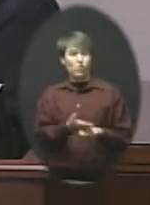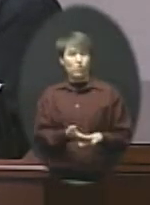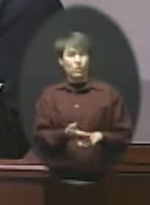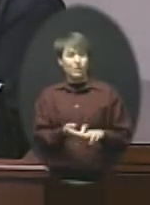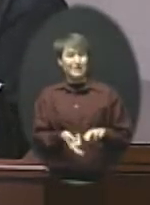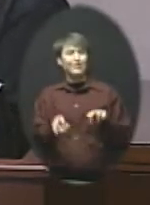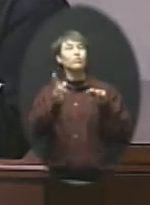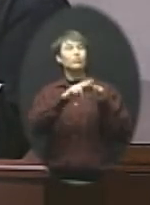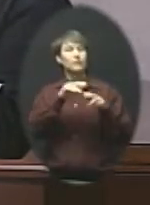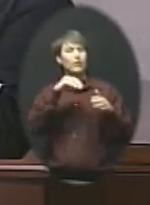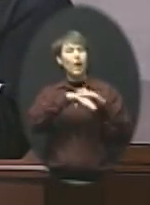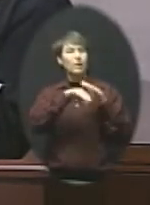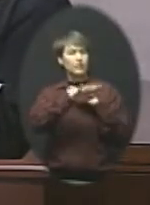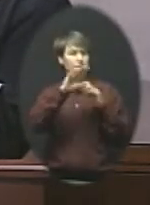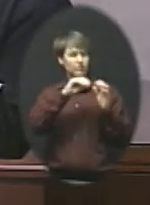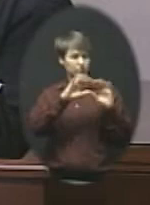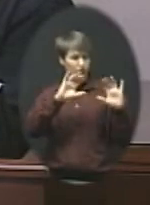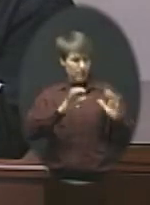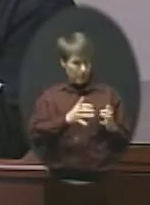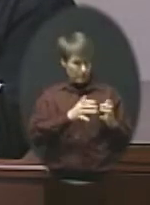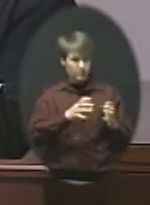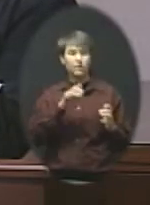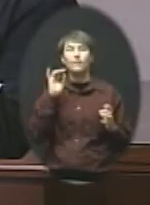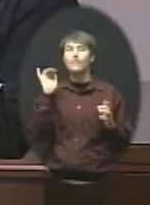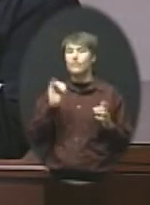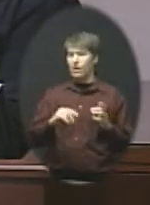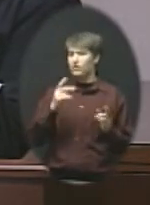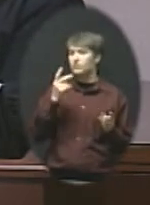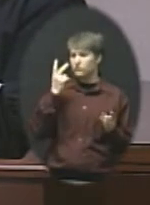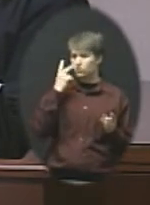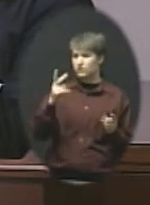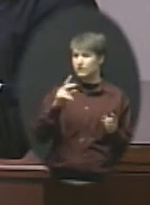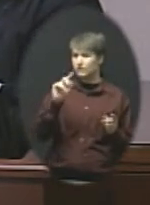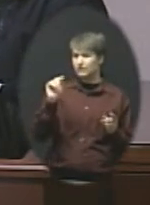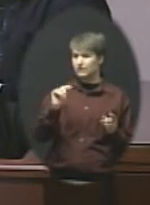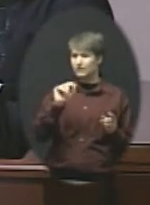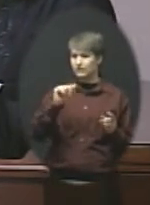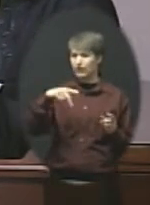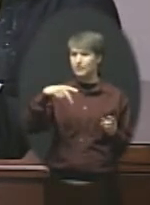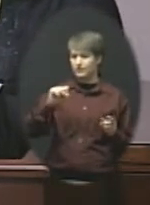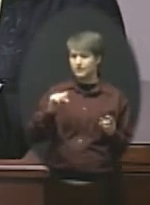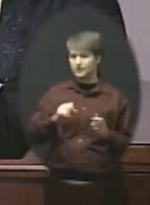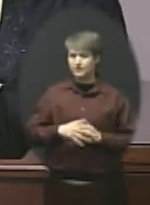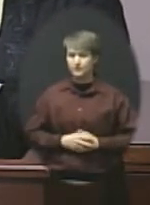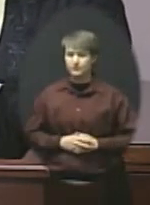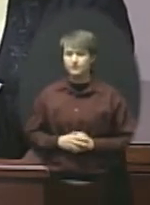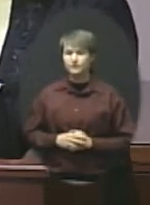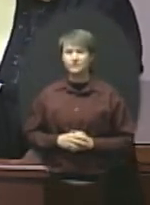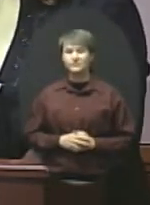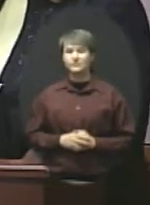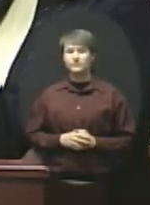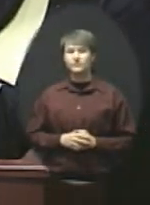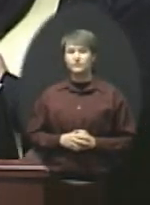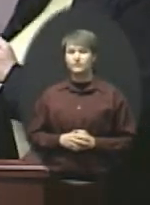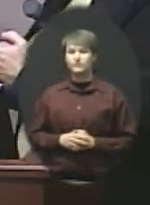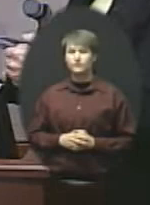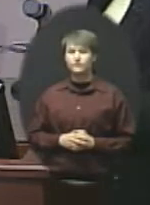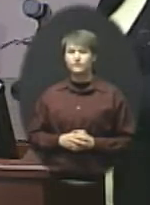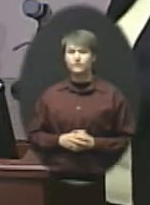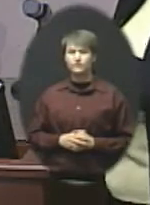classroom. Okay. And that's a lot of what you see in the TAPS initiatives. Okay. Thank you.